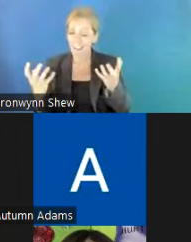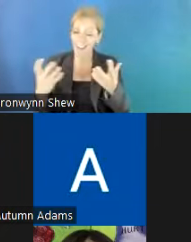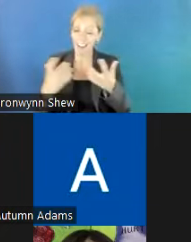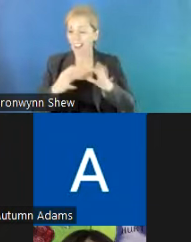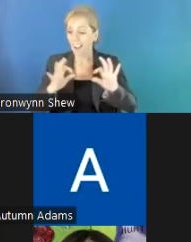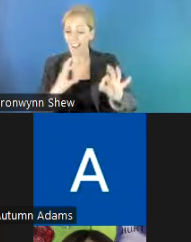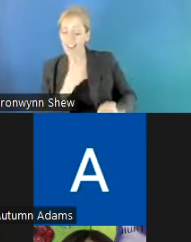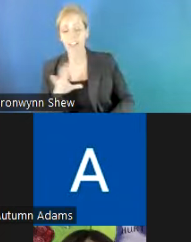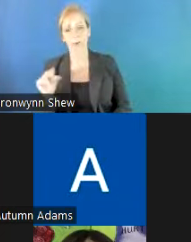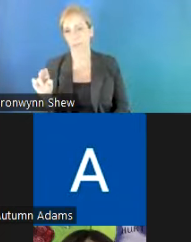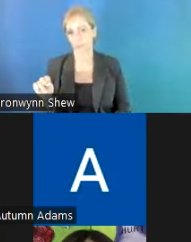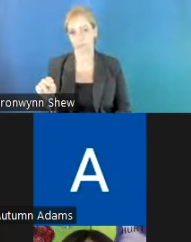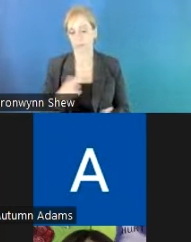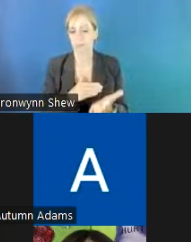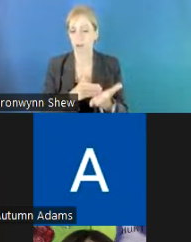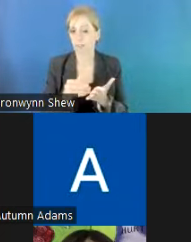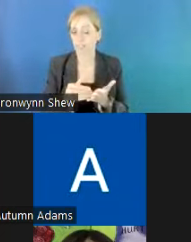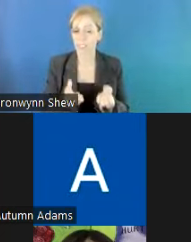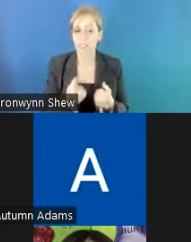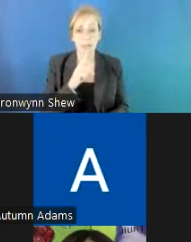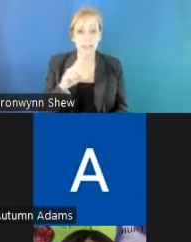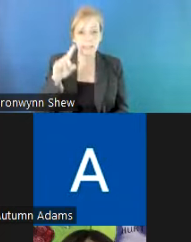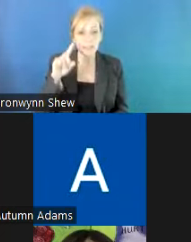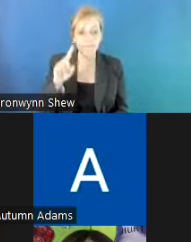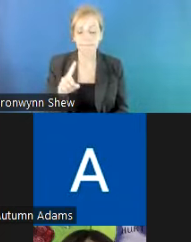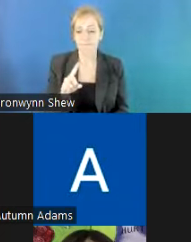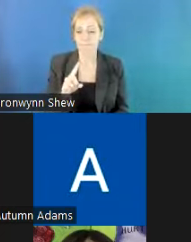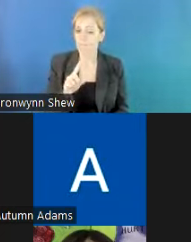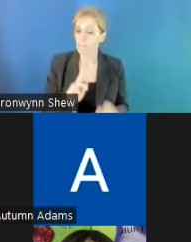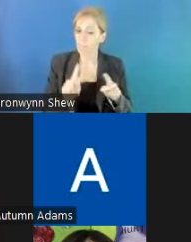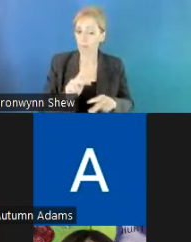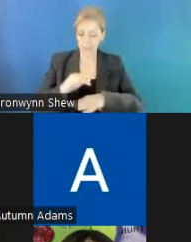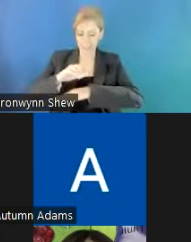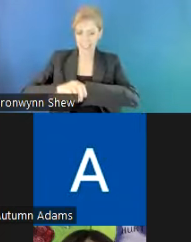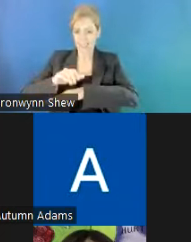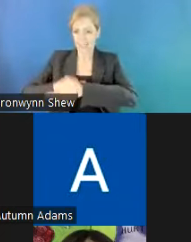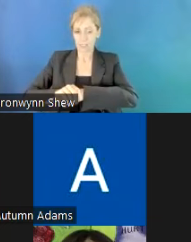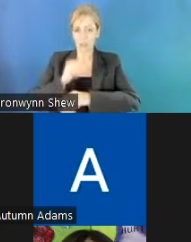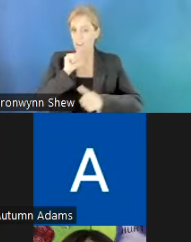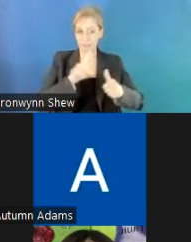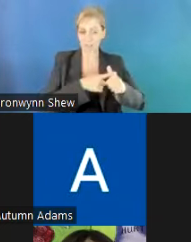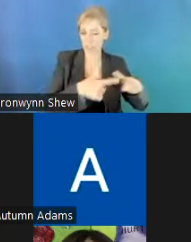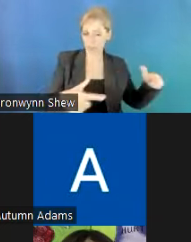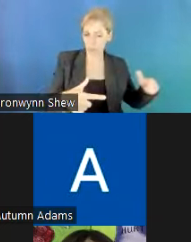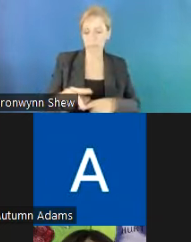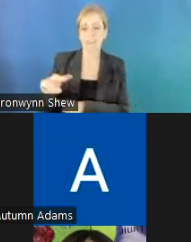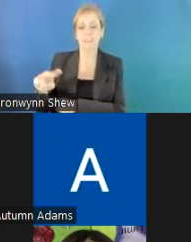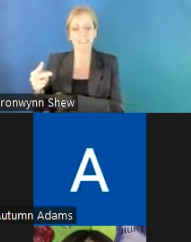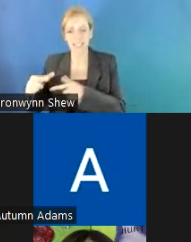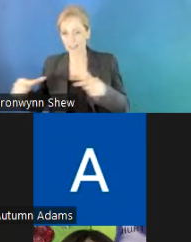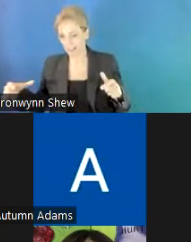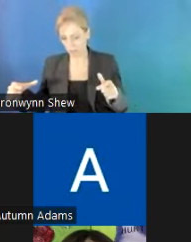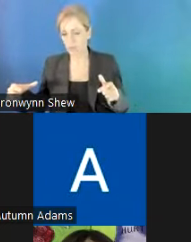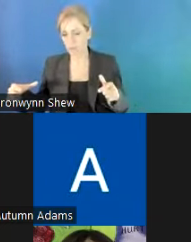many deaf individuals, English is their second language. So it's not always the best option.